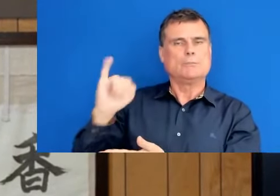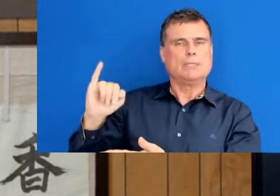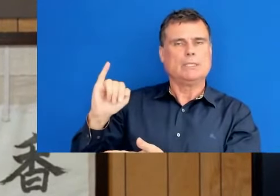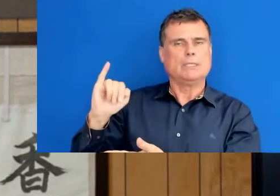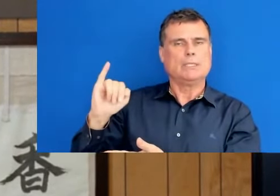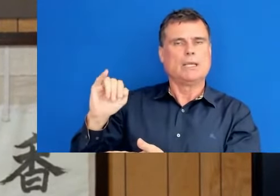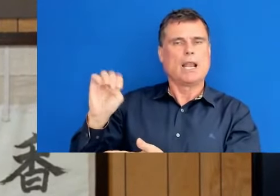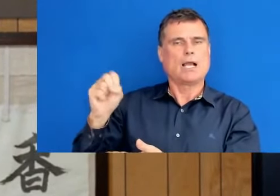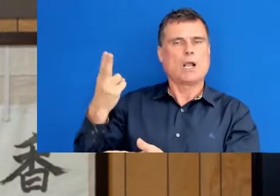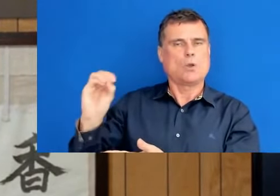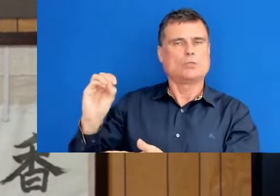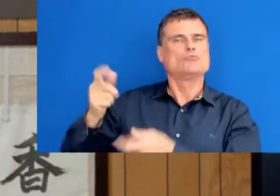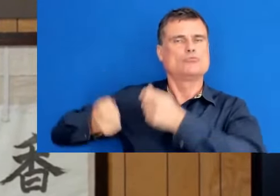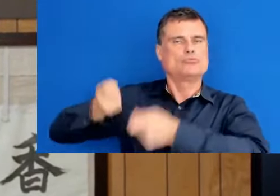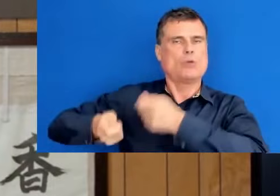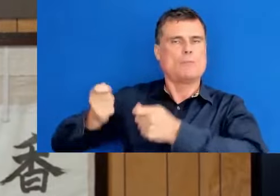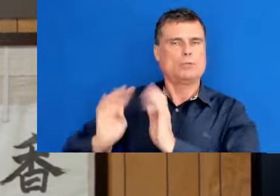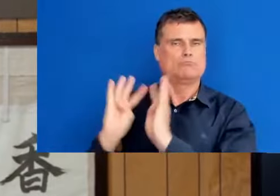Taiko.